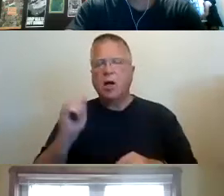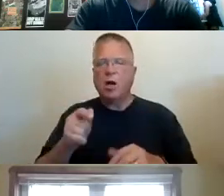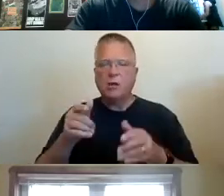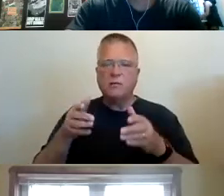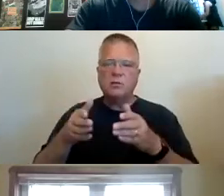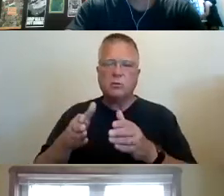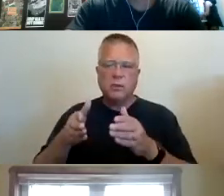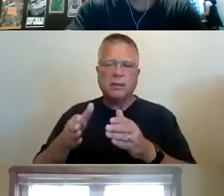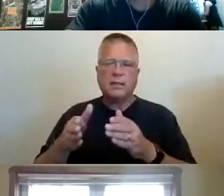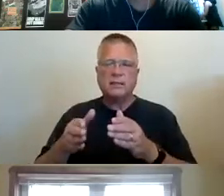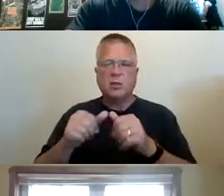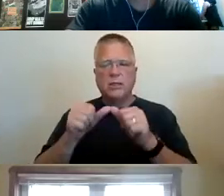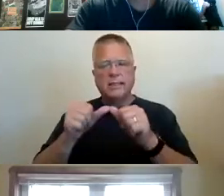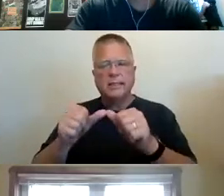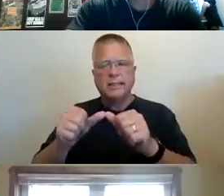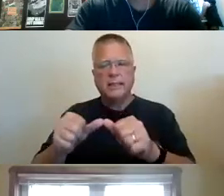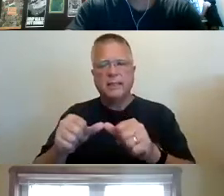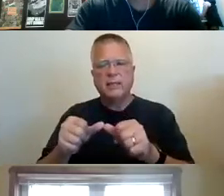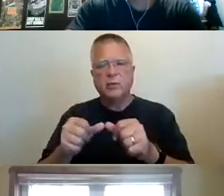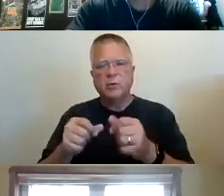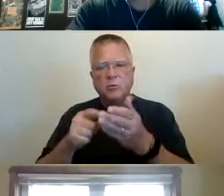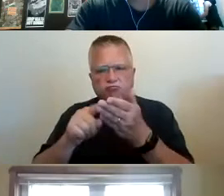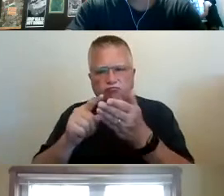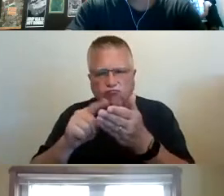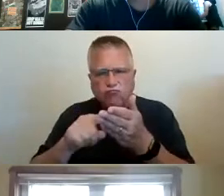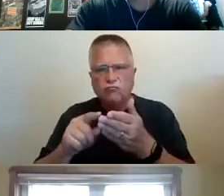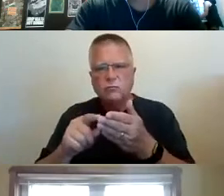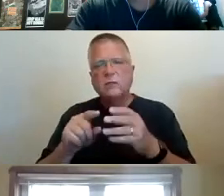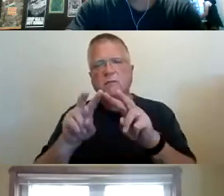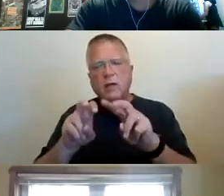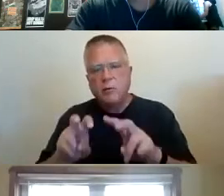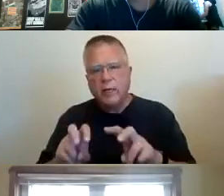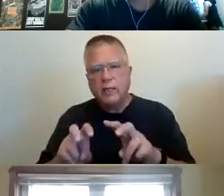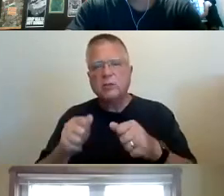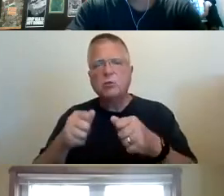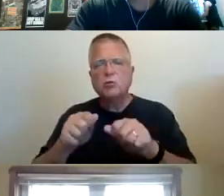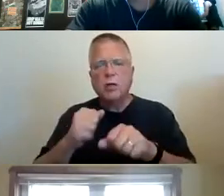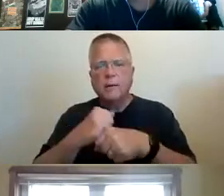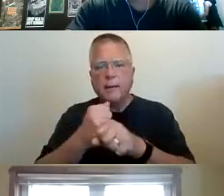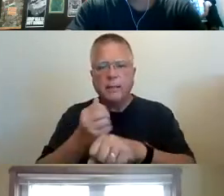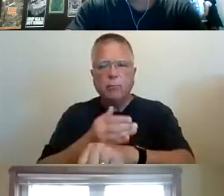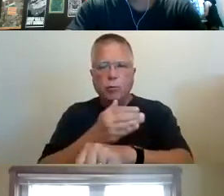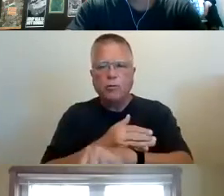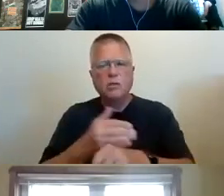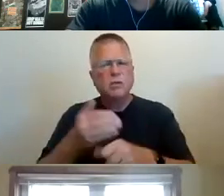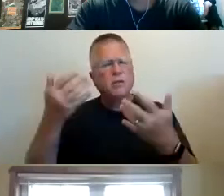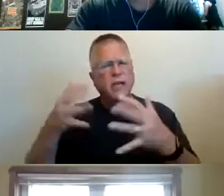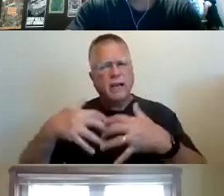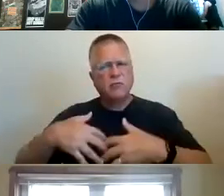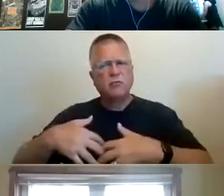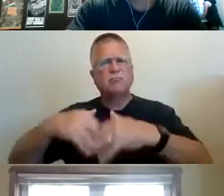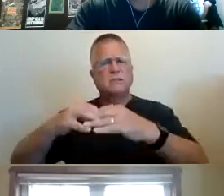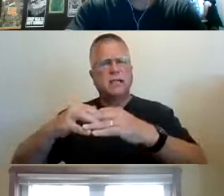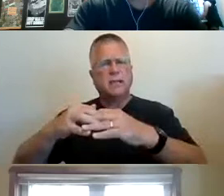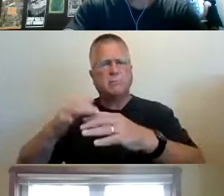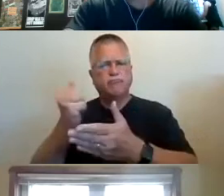a continuous process of evaluation and improvement. So even after something is put in place, we'll still be here